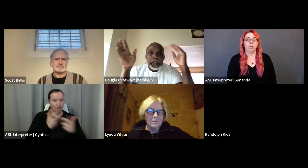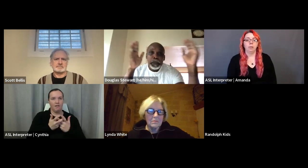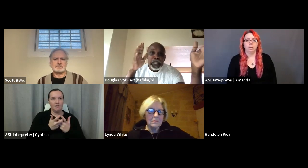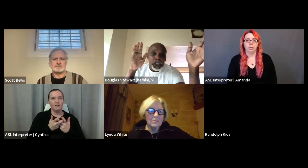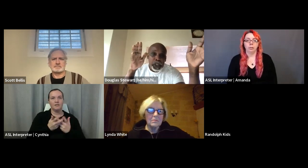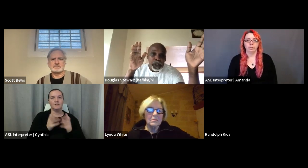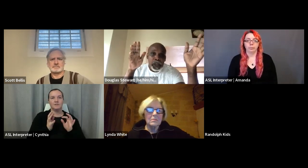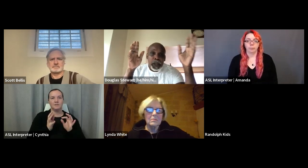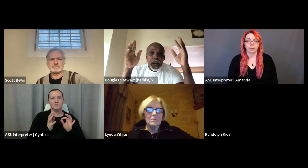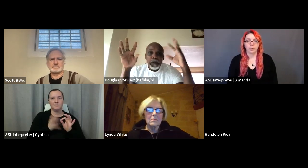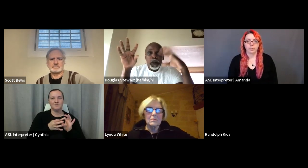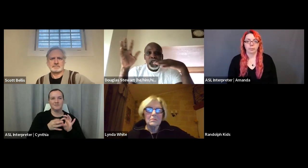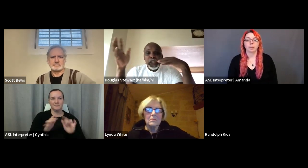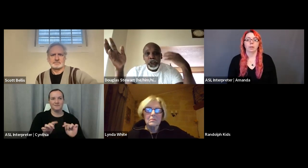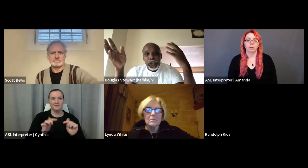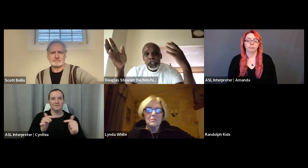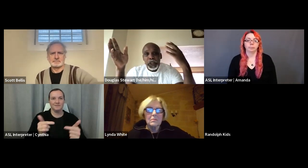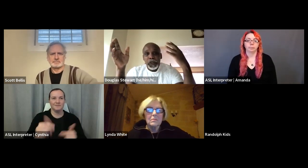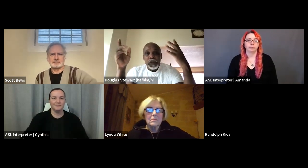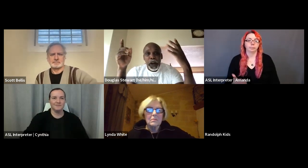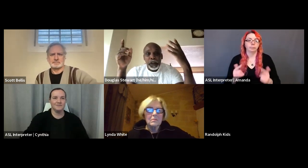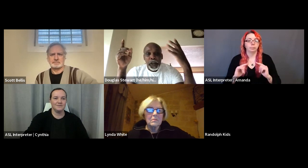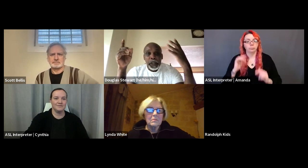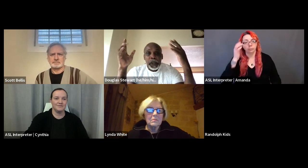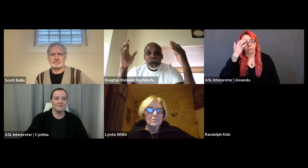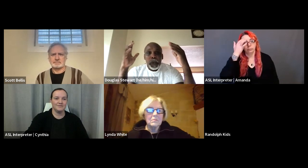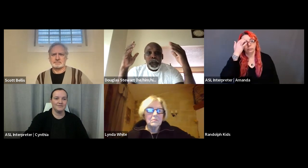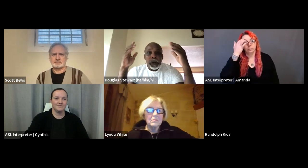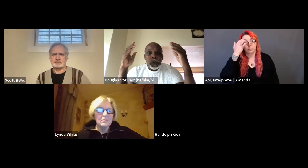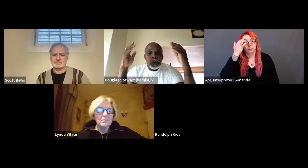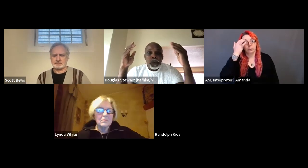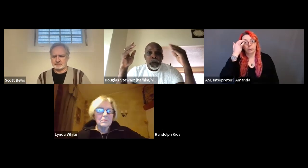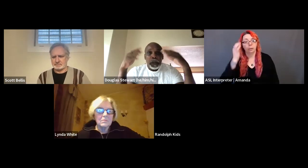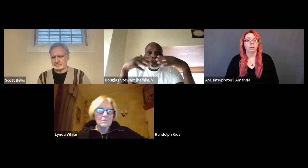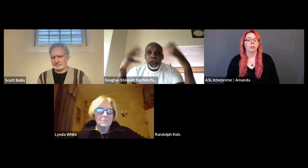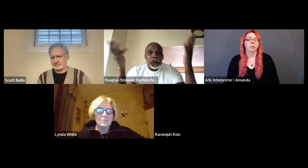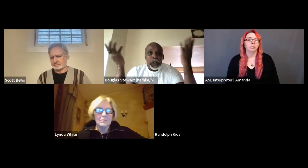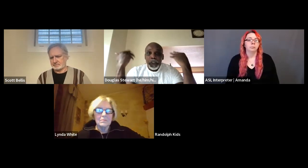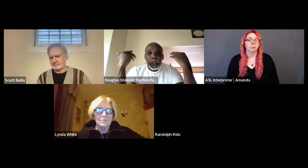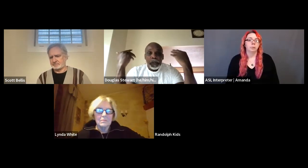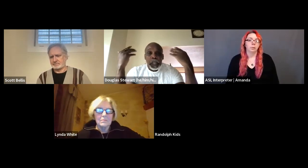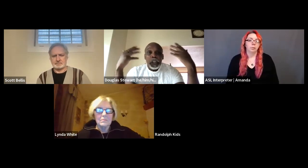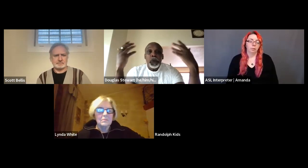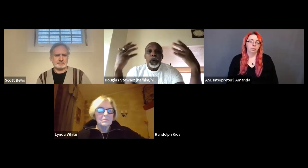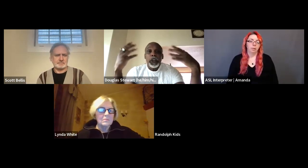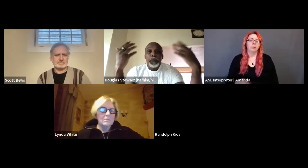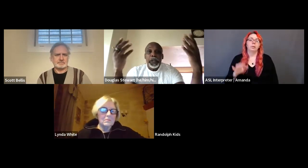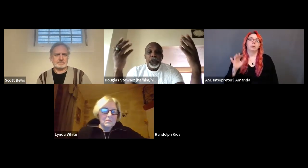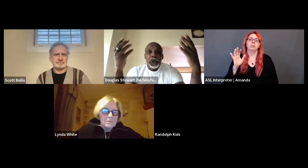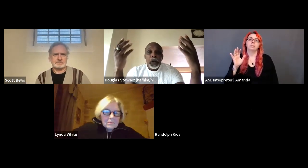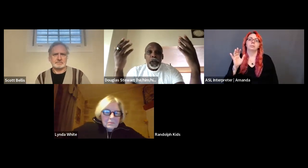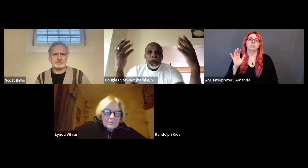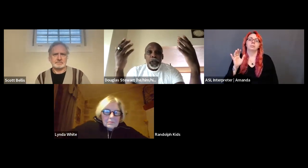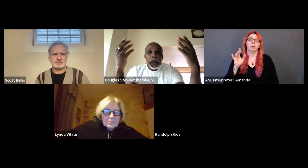call the assimilationist versus the integration sort of model, right? Where you've got to shut down everything else, including what you